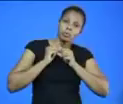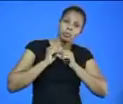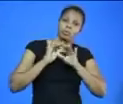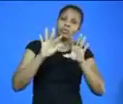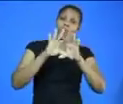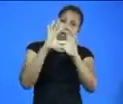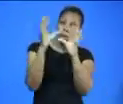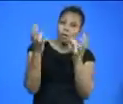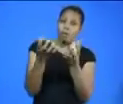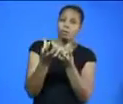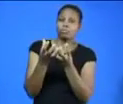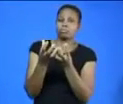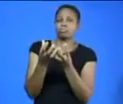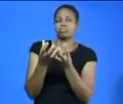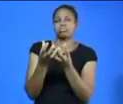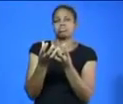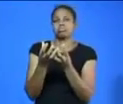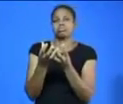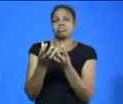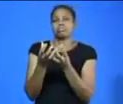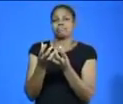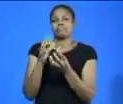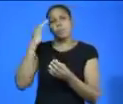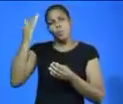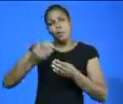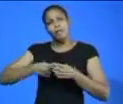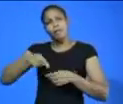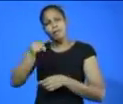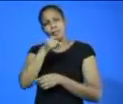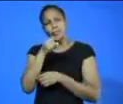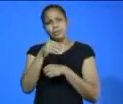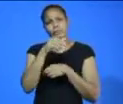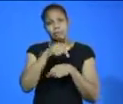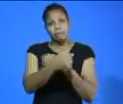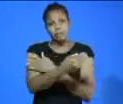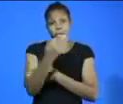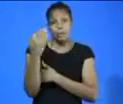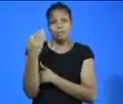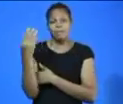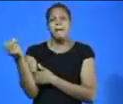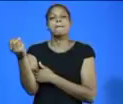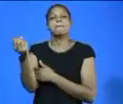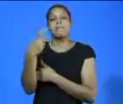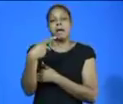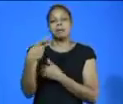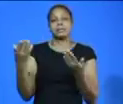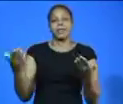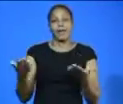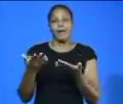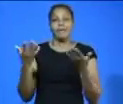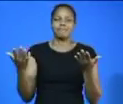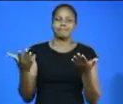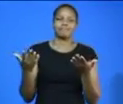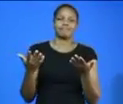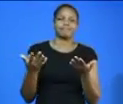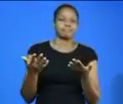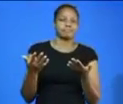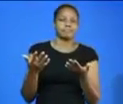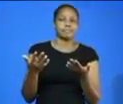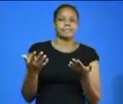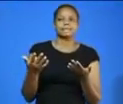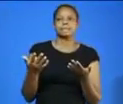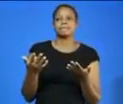world. I welcome you this morning back to this place. And I did